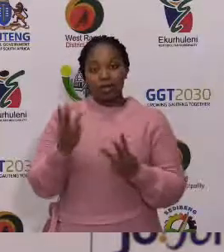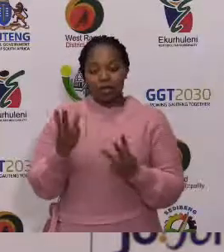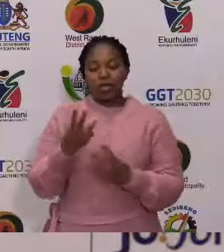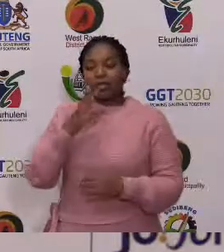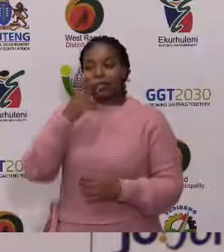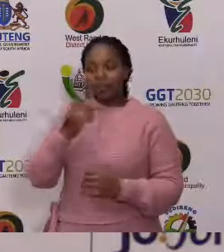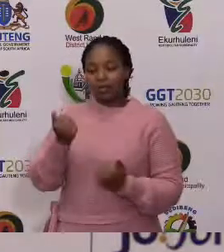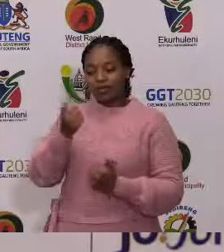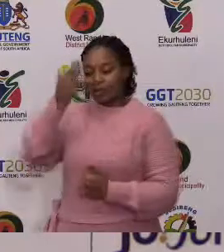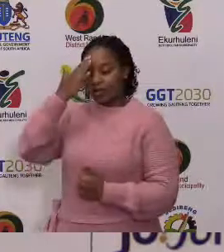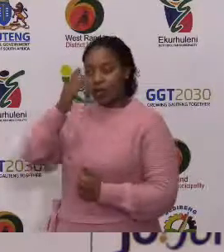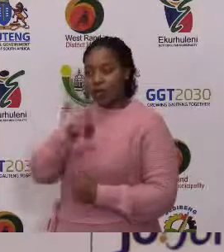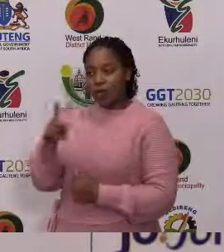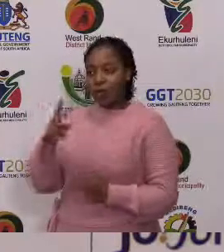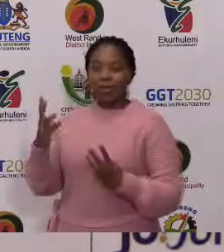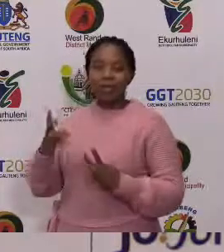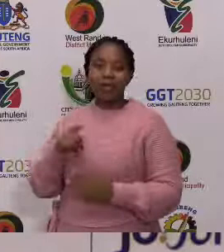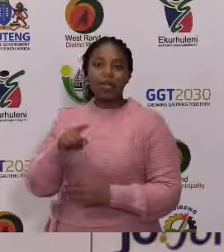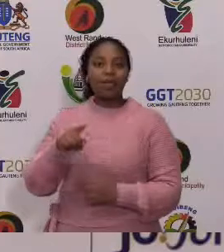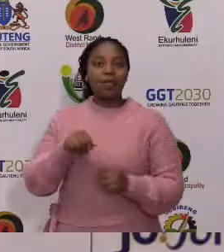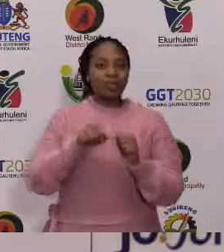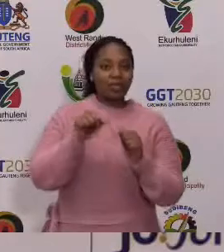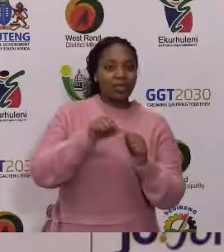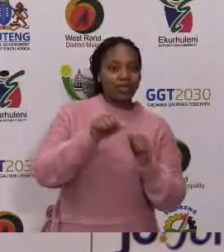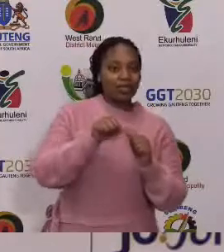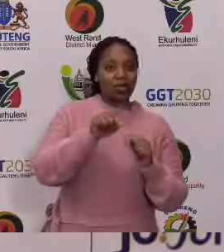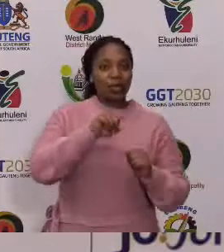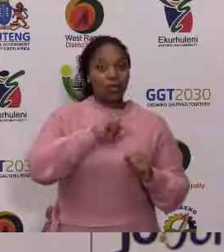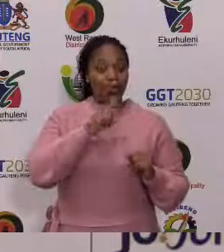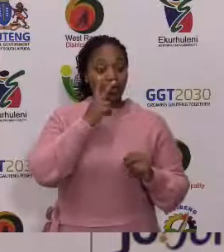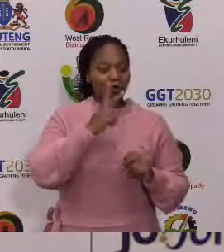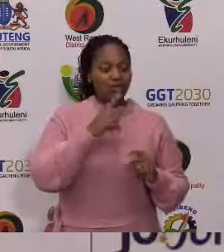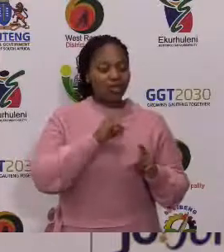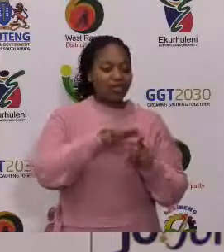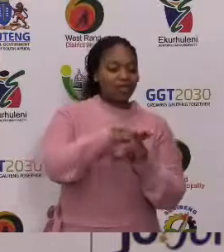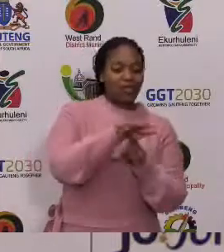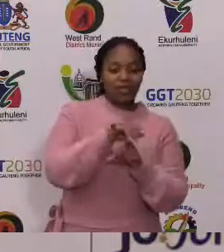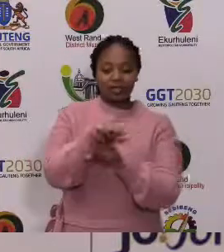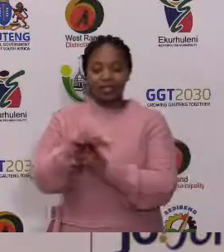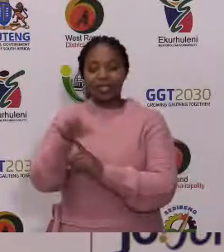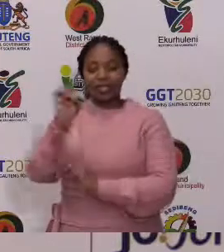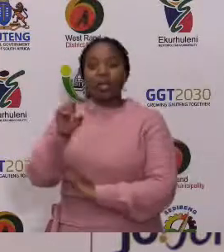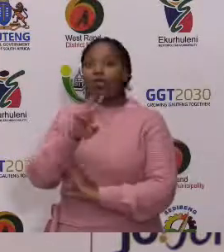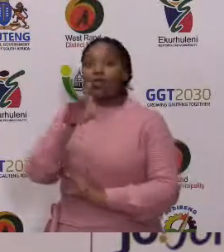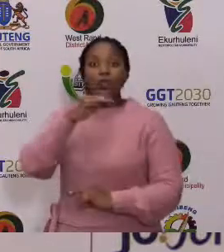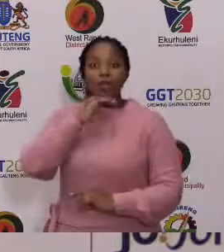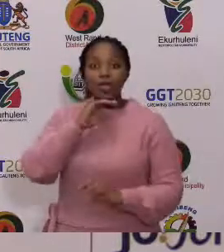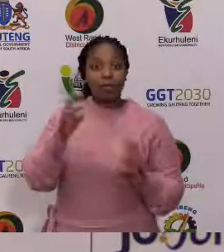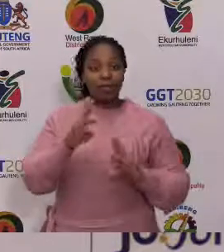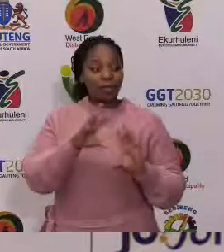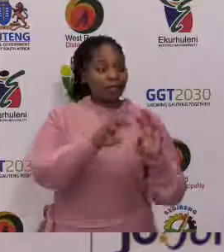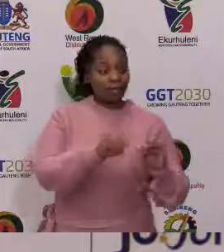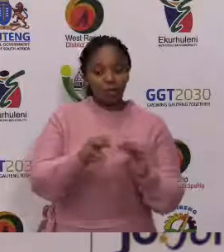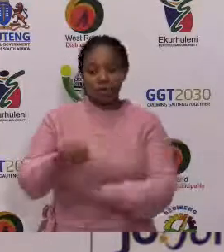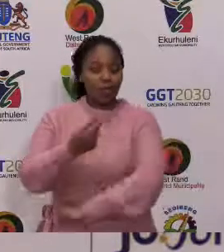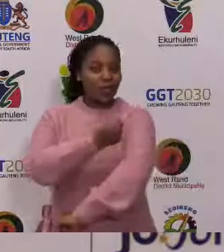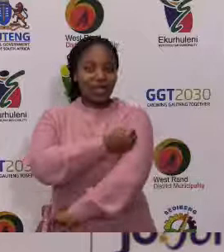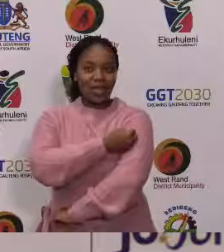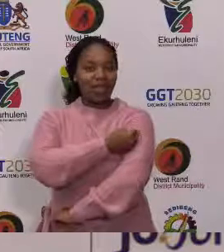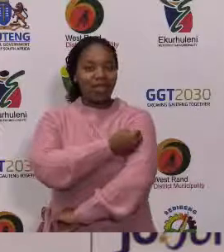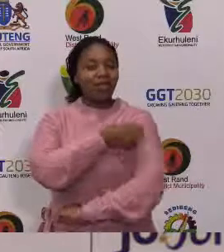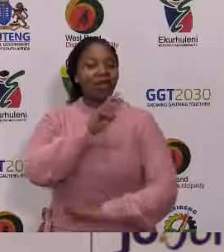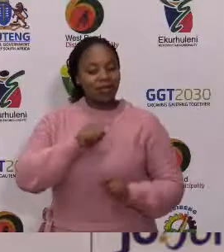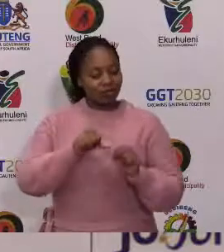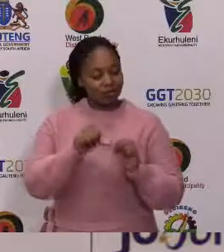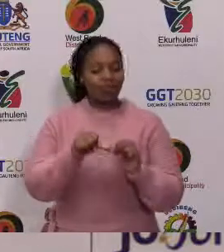against severe disease because of the past infection they've had. That doesn't mean that people shouldn't be vaccinated, right? Because we don't know